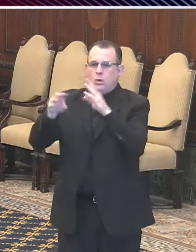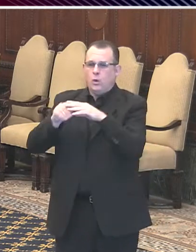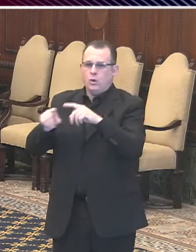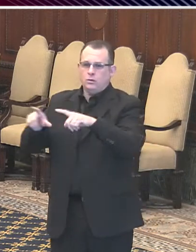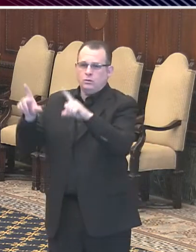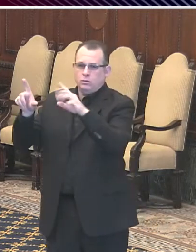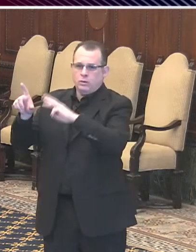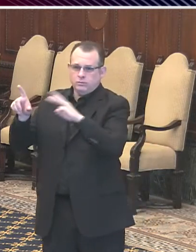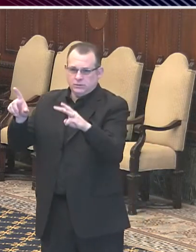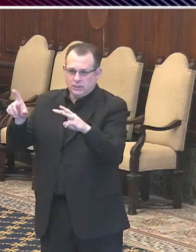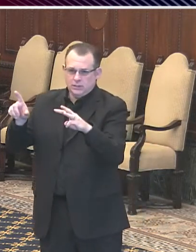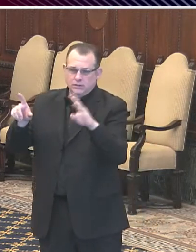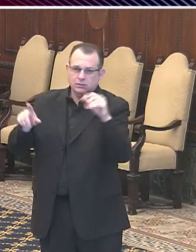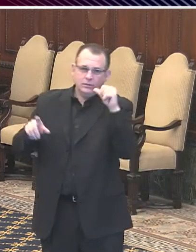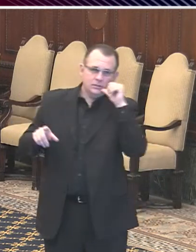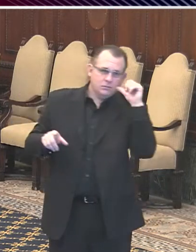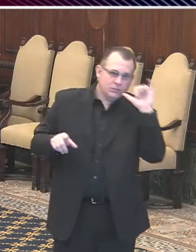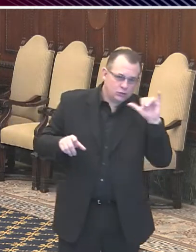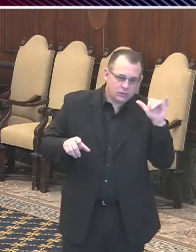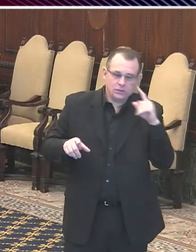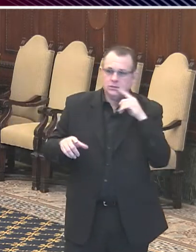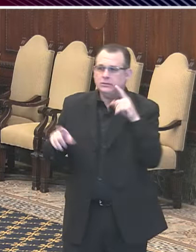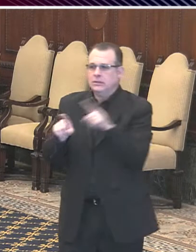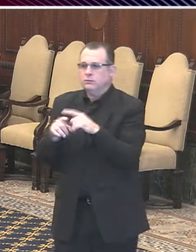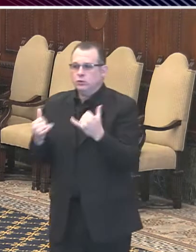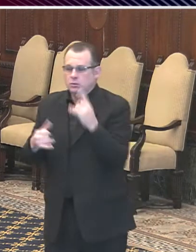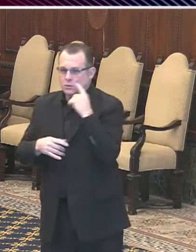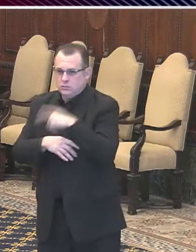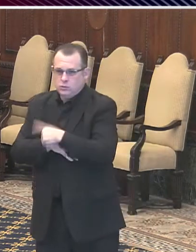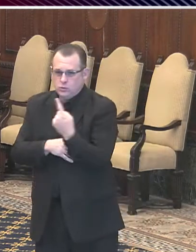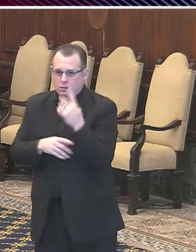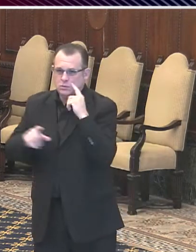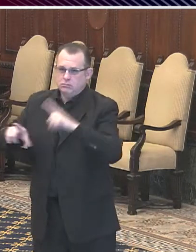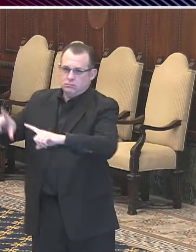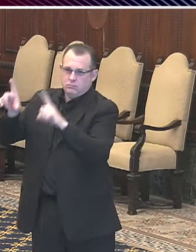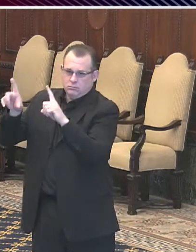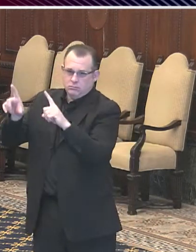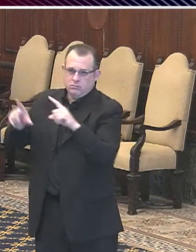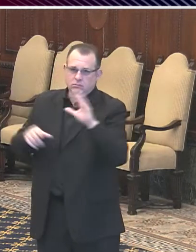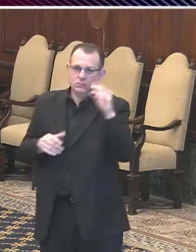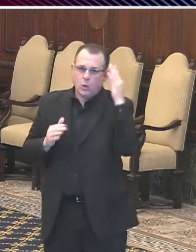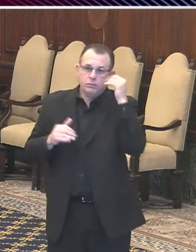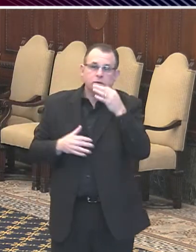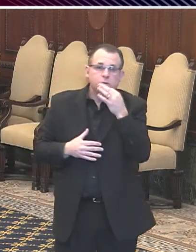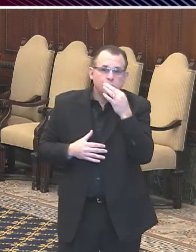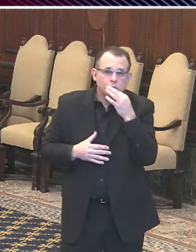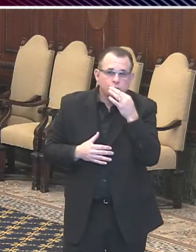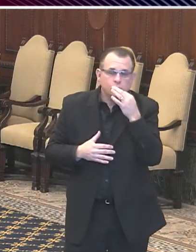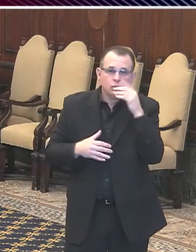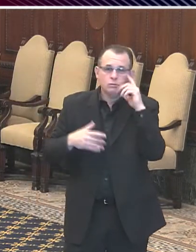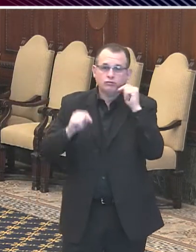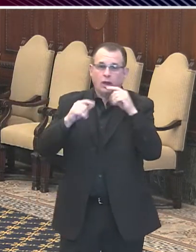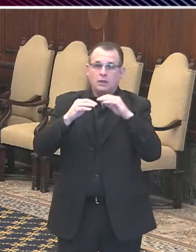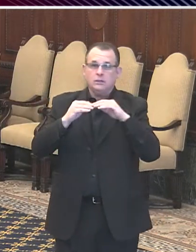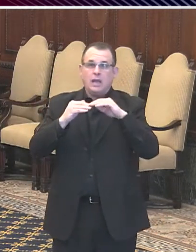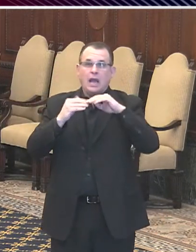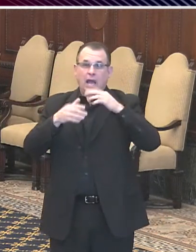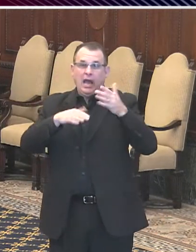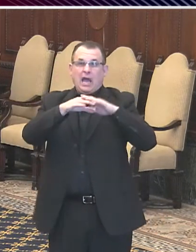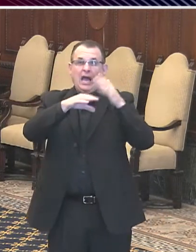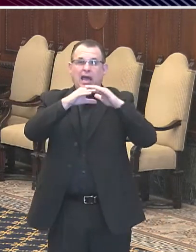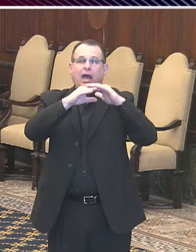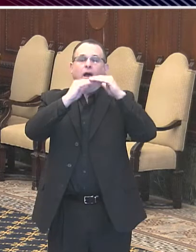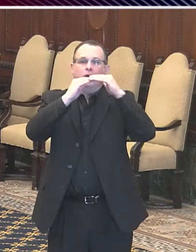today. Now, I'm hopeful that in the not too distant future, we will see a plateauing of the number of new cases of the